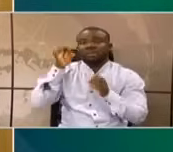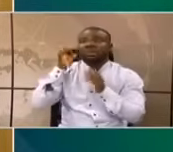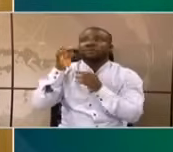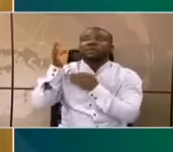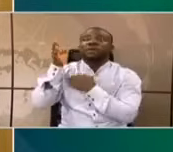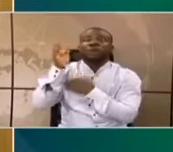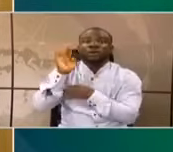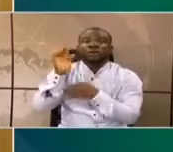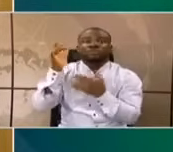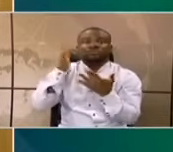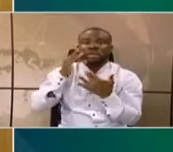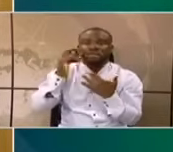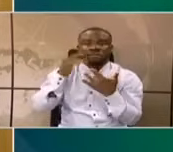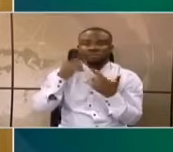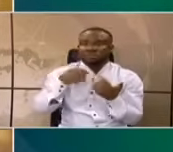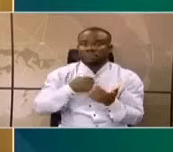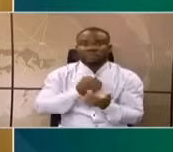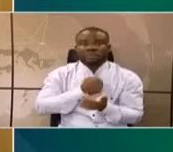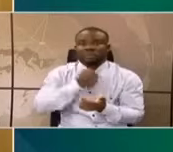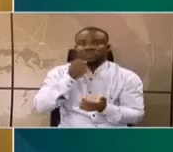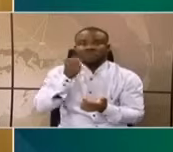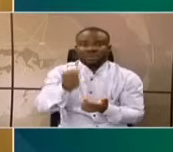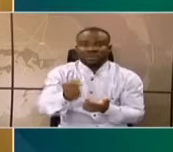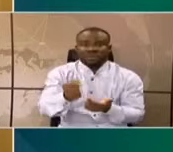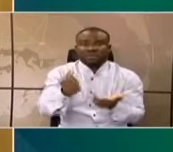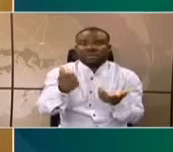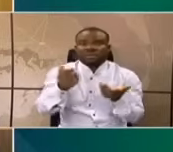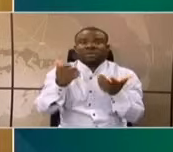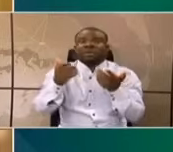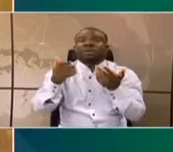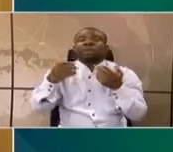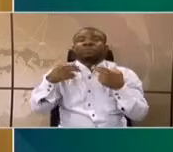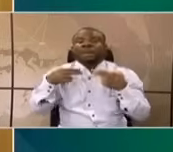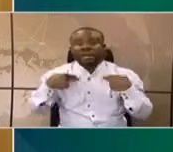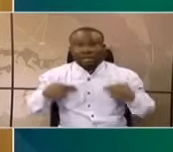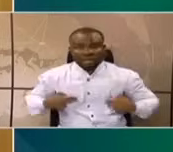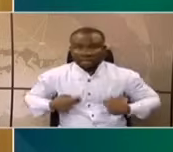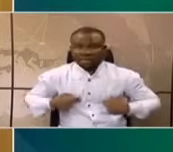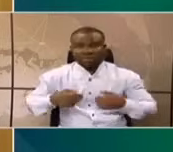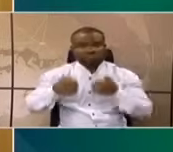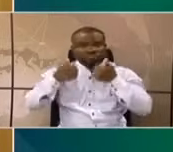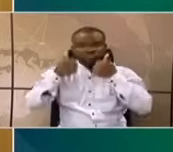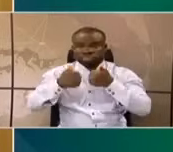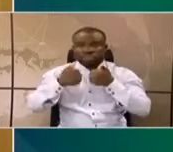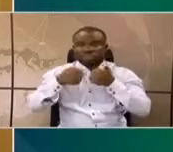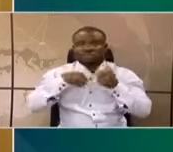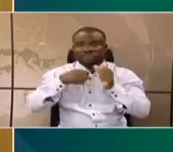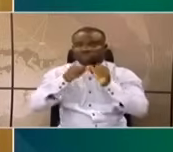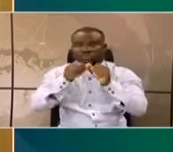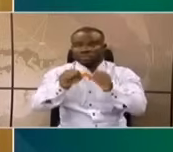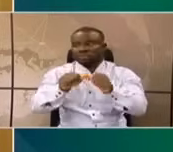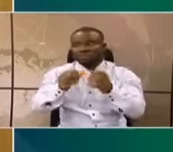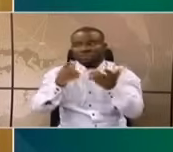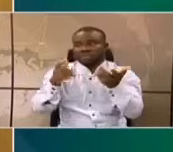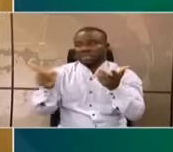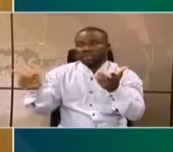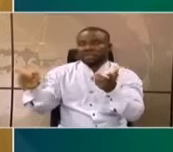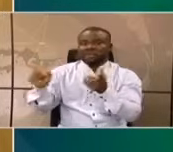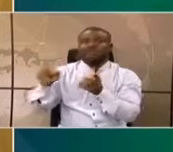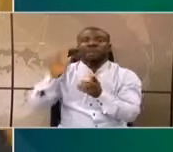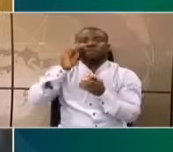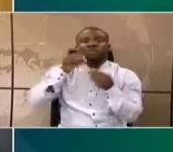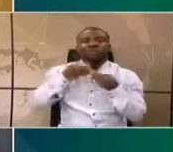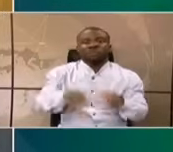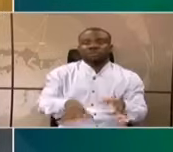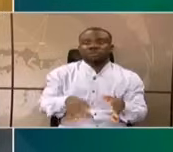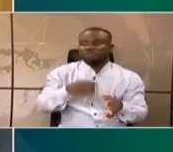position, party allows me to go again, and I have the health and everything to go again, then I'll not get it again. And I'll say to myself, well,